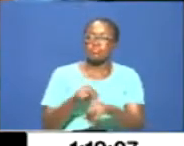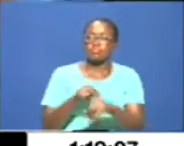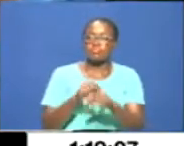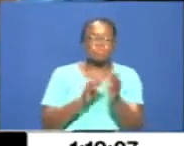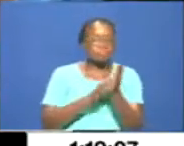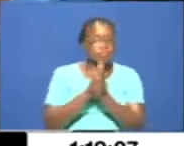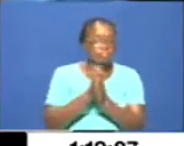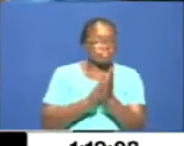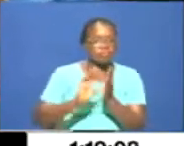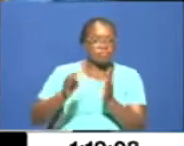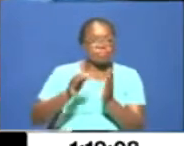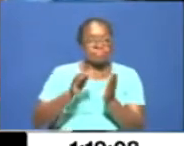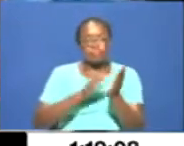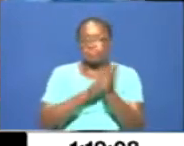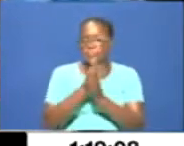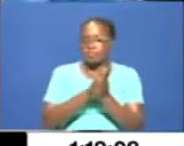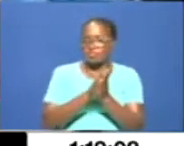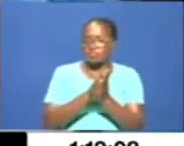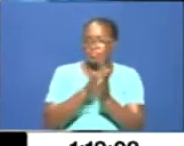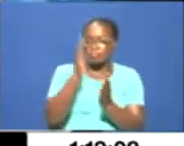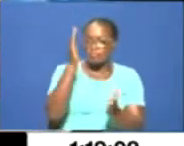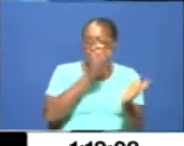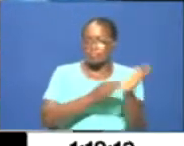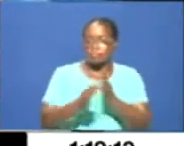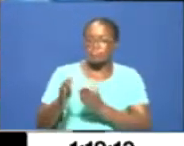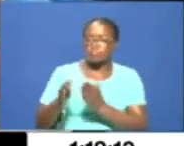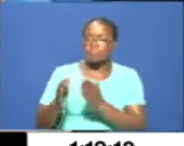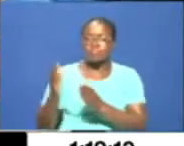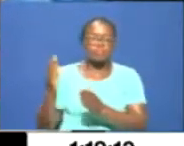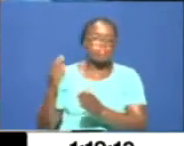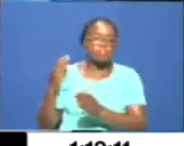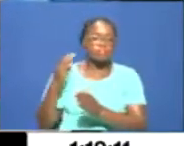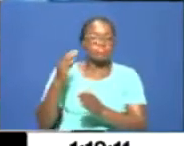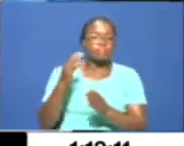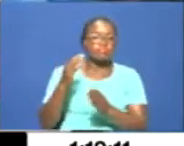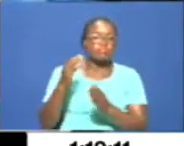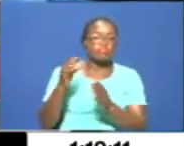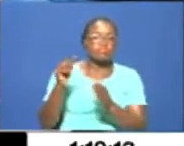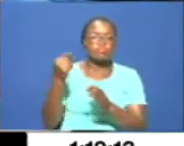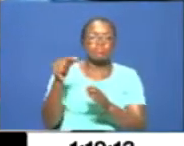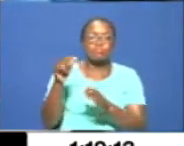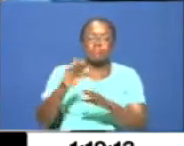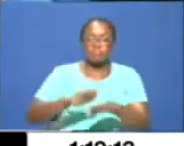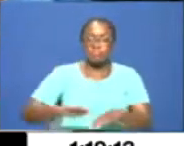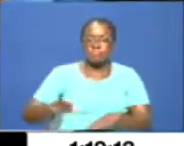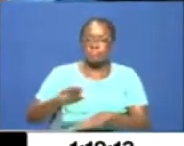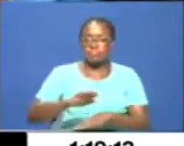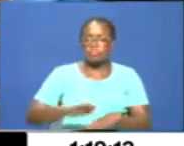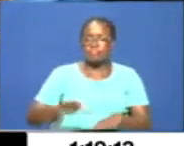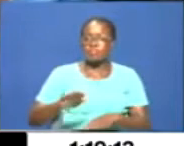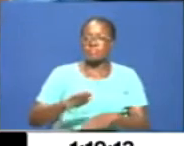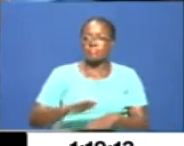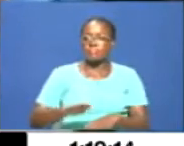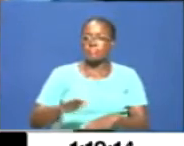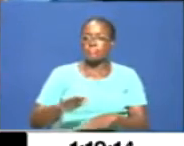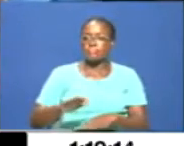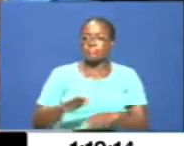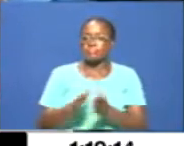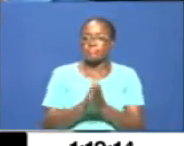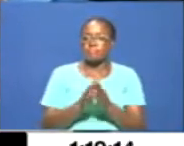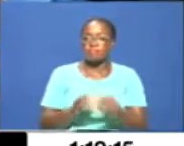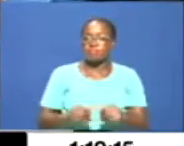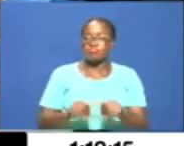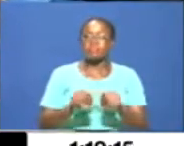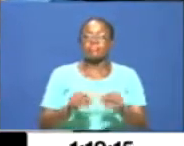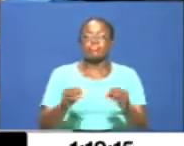the county ambition to actually champion green spaces and also green and sustainable production